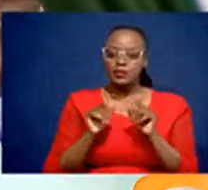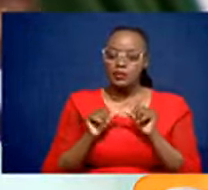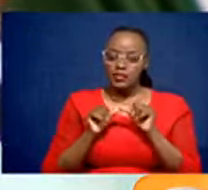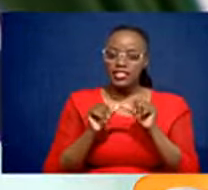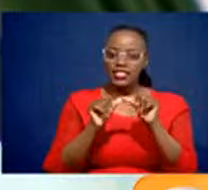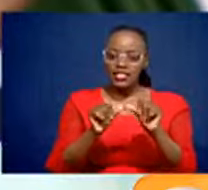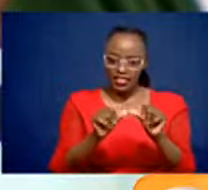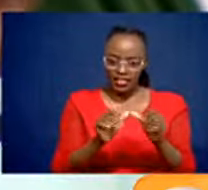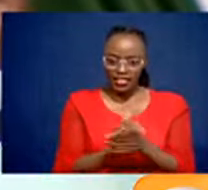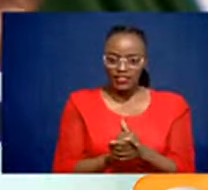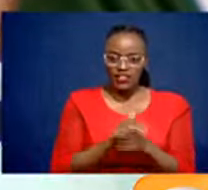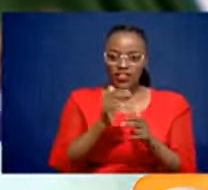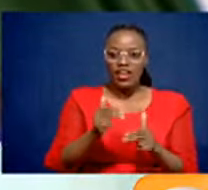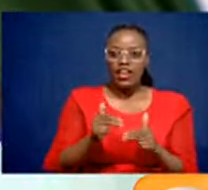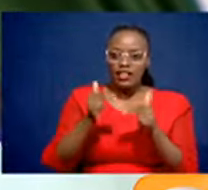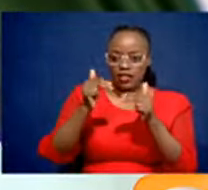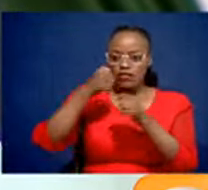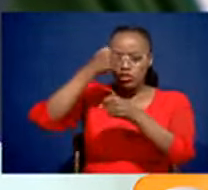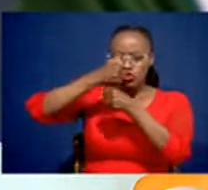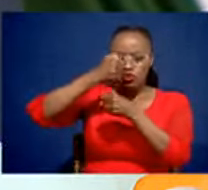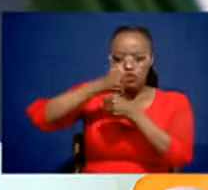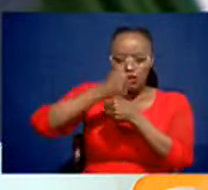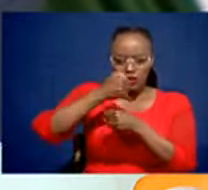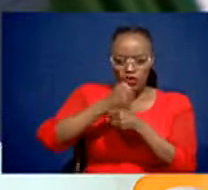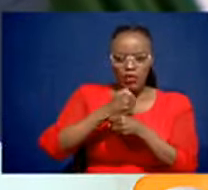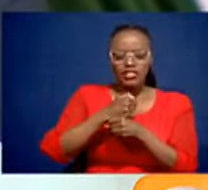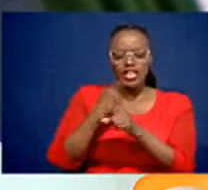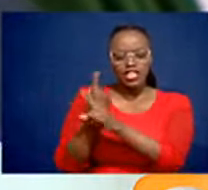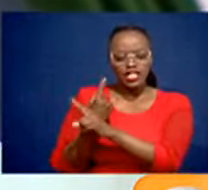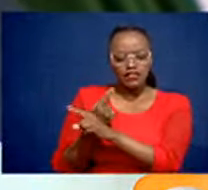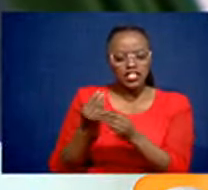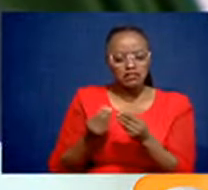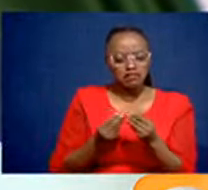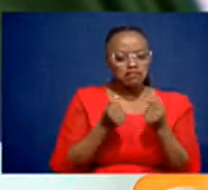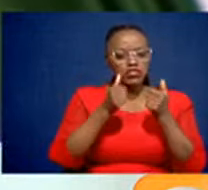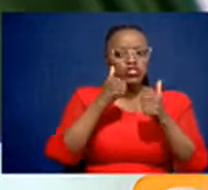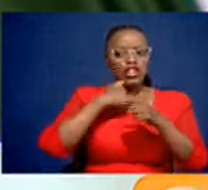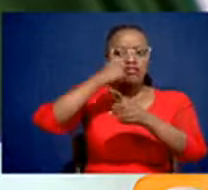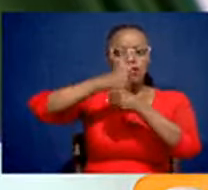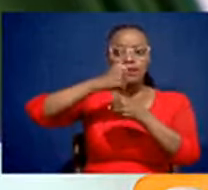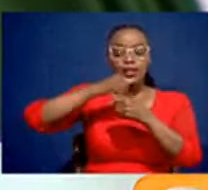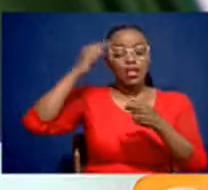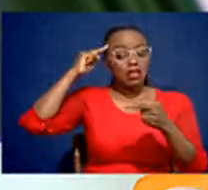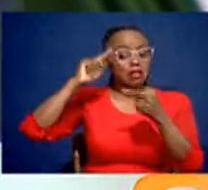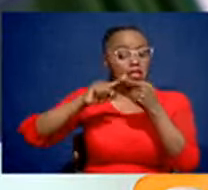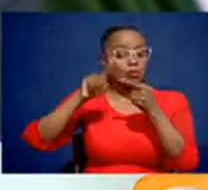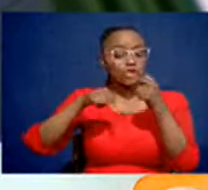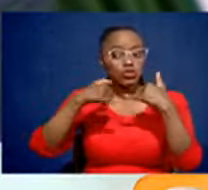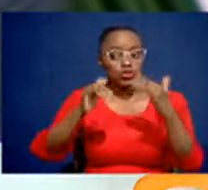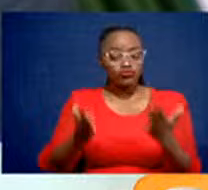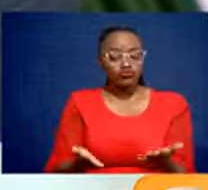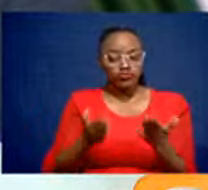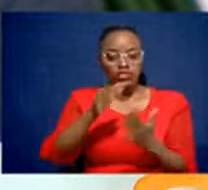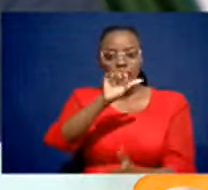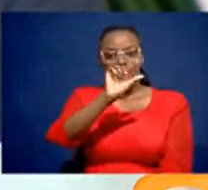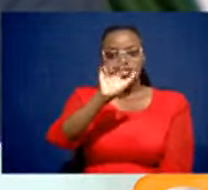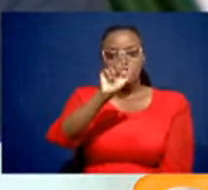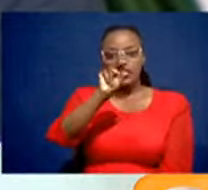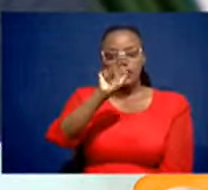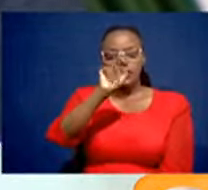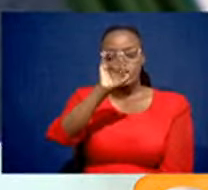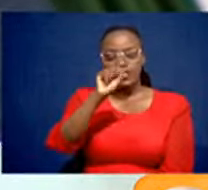sustain high livestock performance, several interventions have been undertaken with the aim of improving genetics,